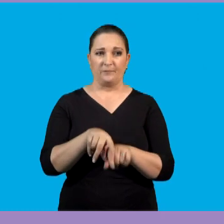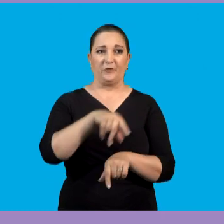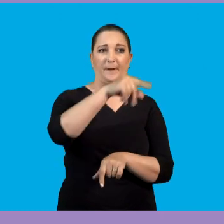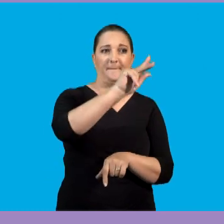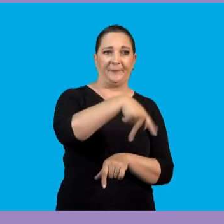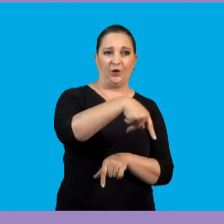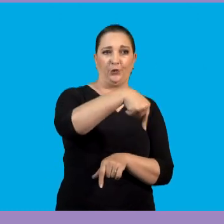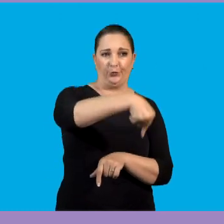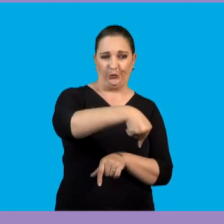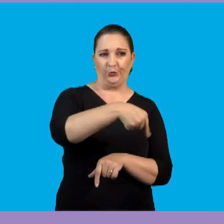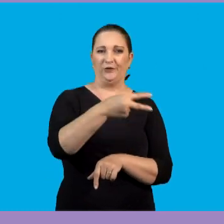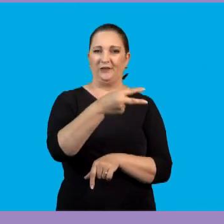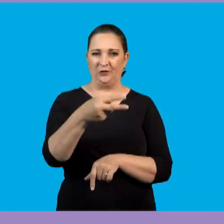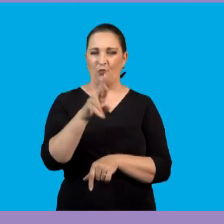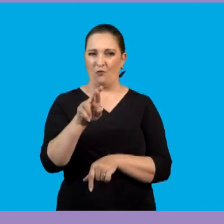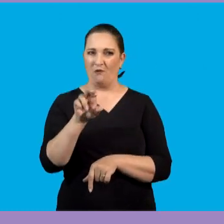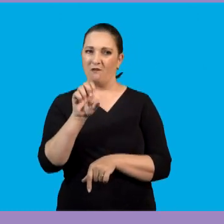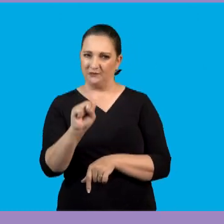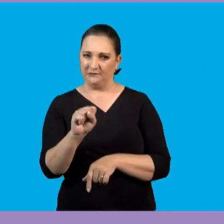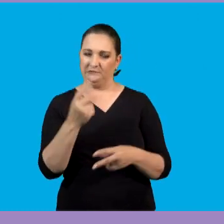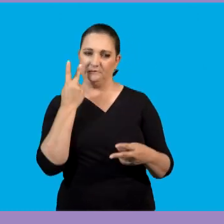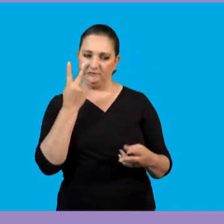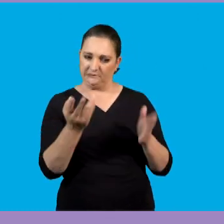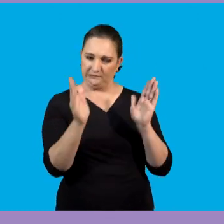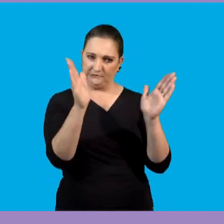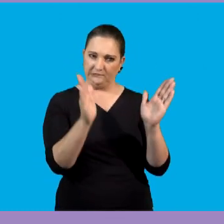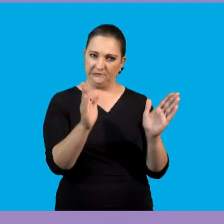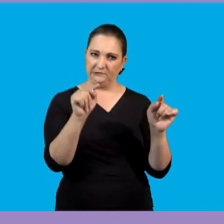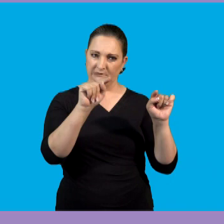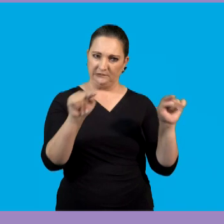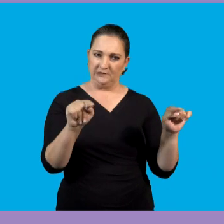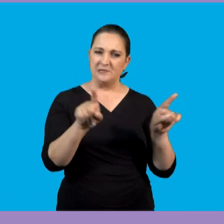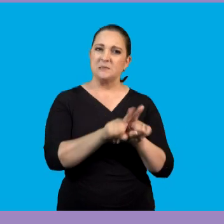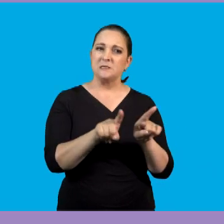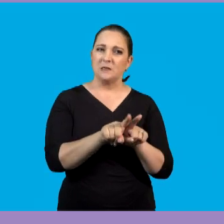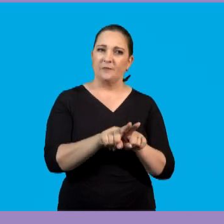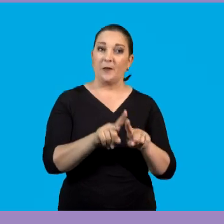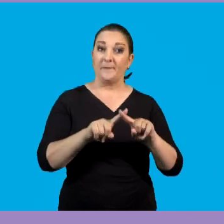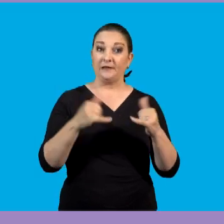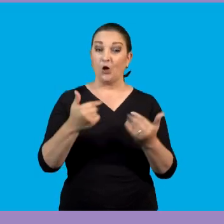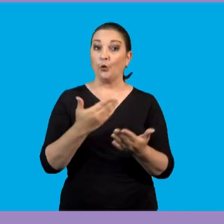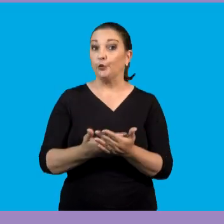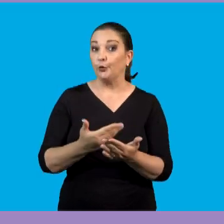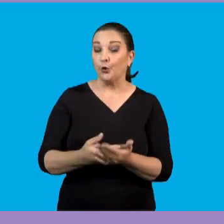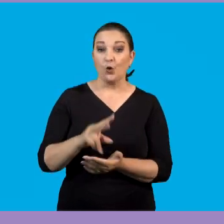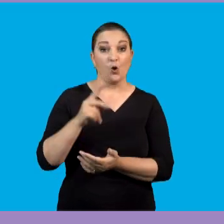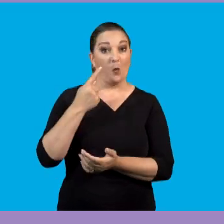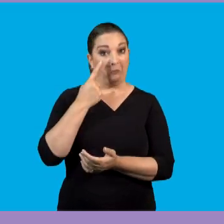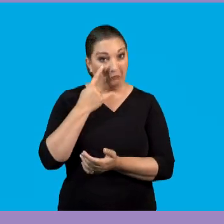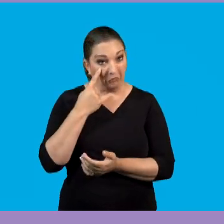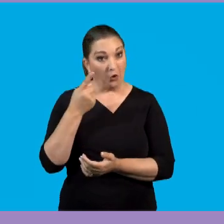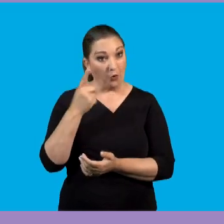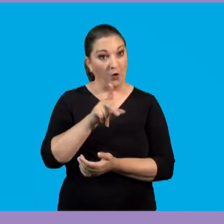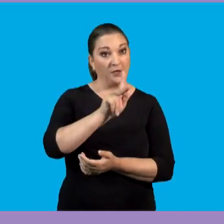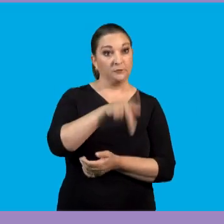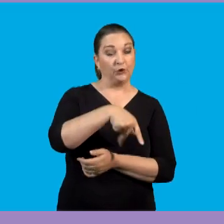RS, as we can see that it is shown on the diagram. Now prove that a triangle PQR is congruent to triangle